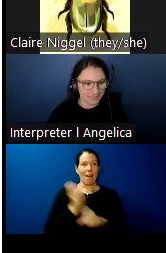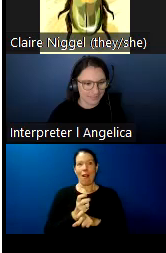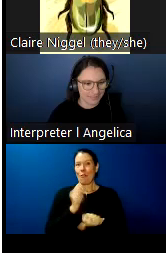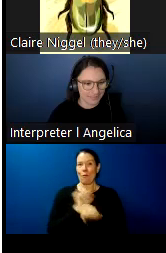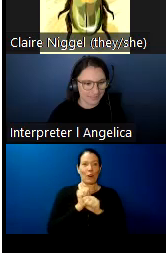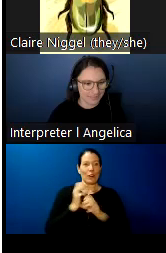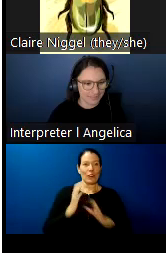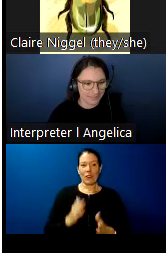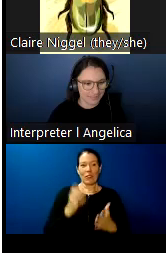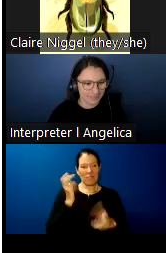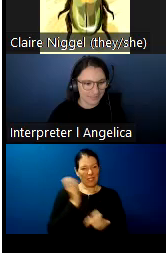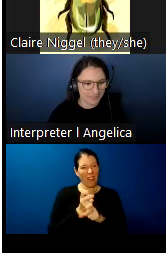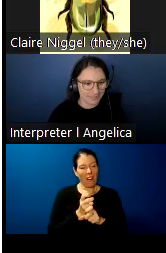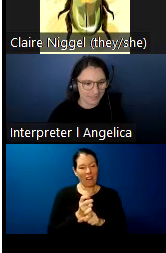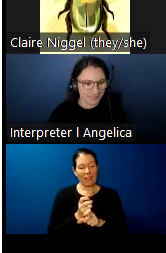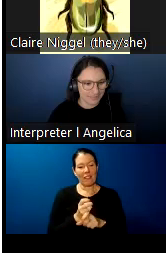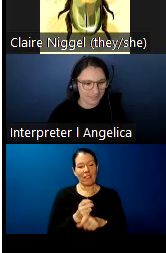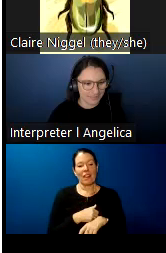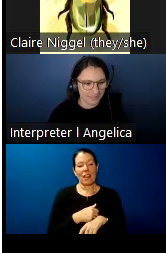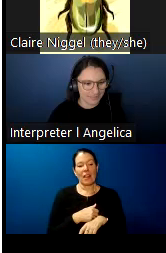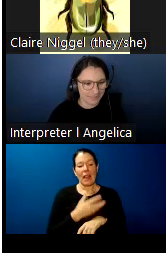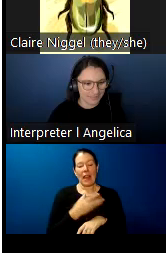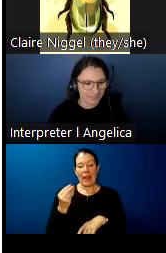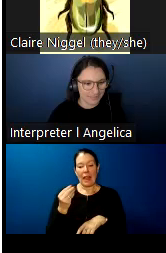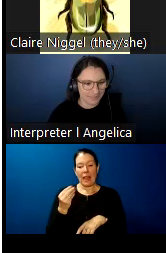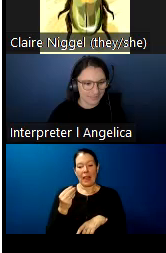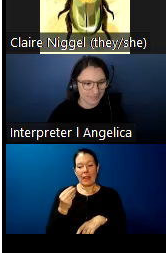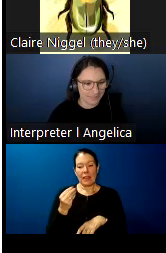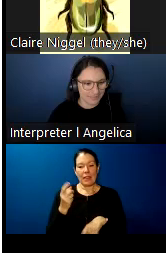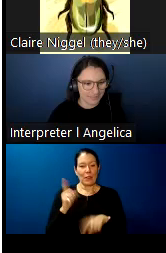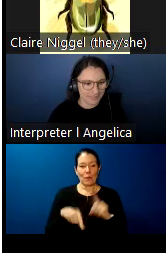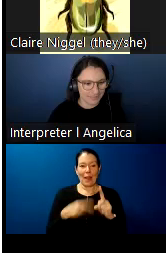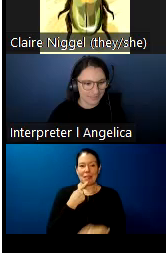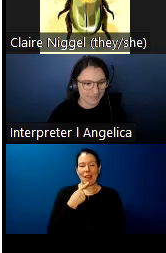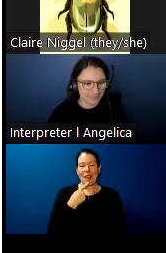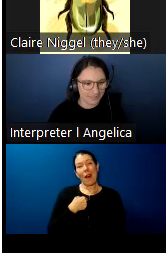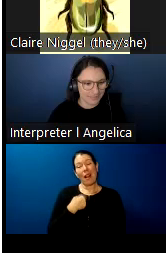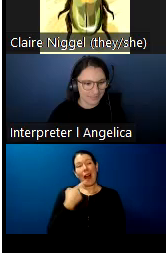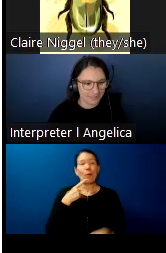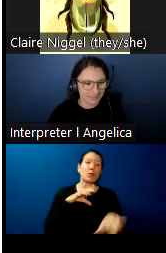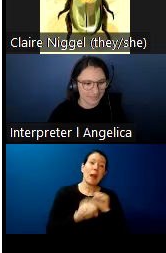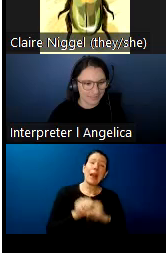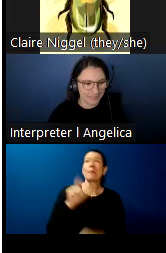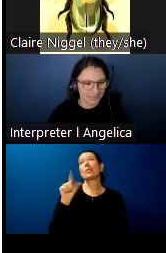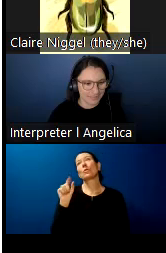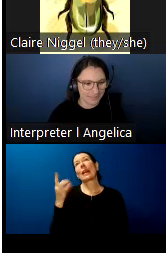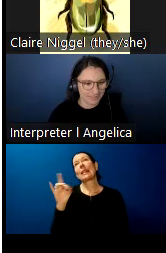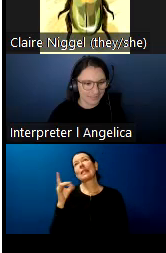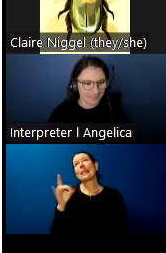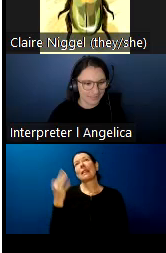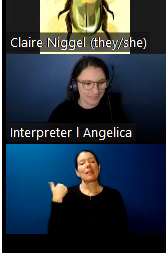worker, because people will be like, well, haven't you been working for 2 years? And then, you can't actually say, well, that's because I was raped in 2008.